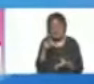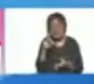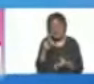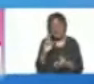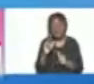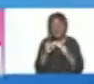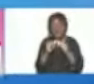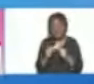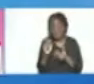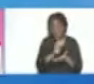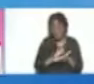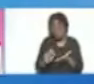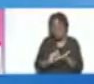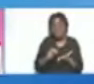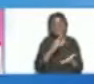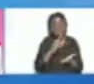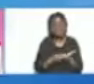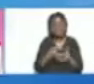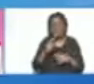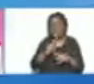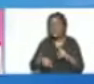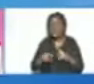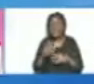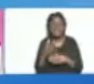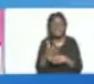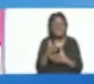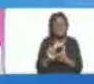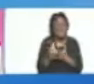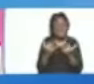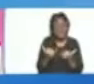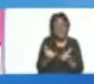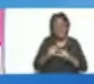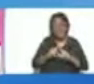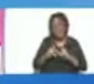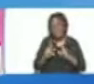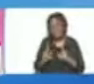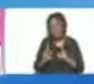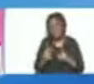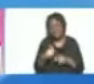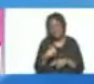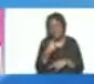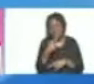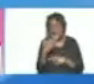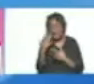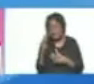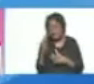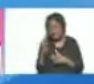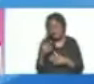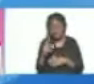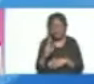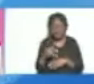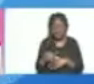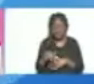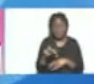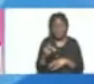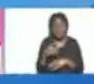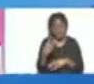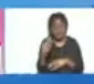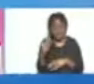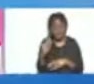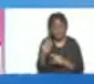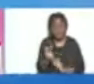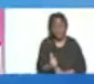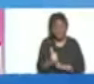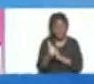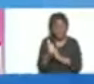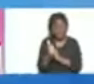report, and we can't disclose that right now. But as I've said already, we found them to be compliant, and